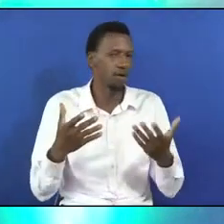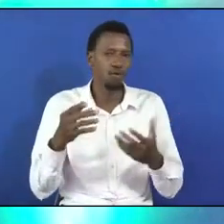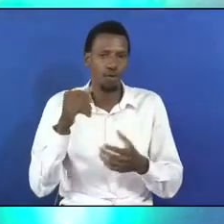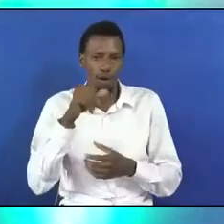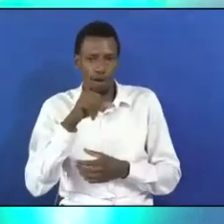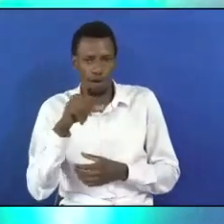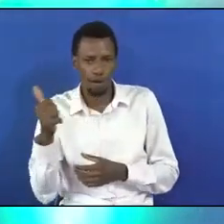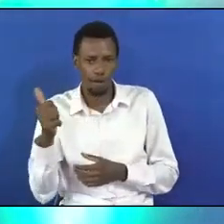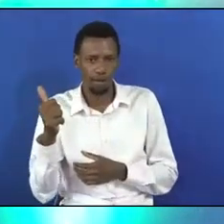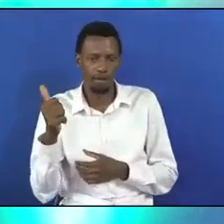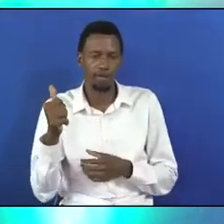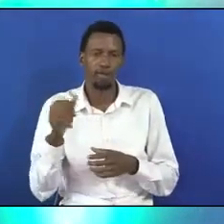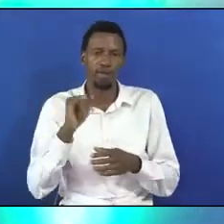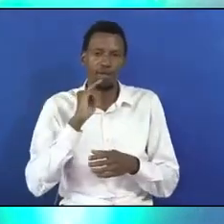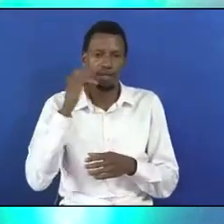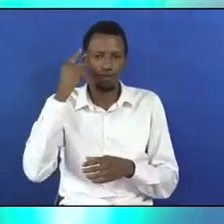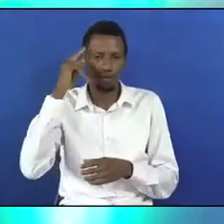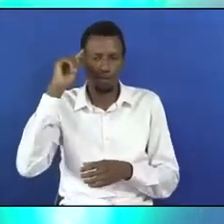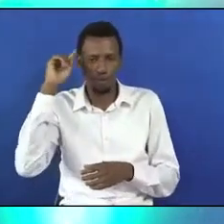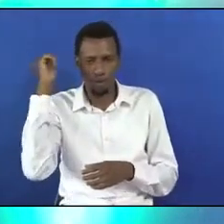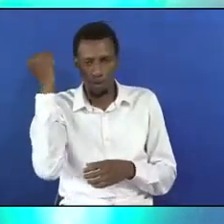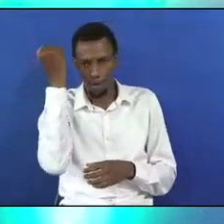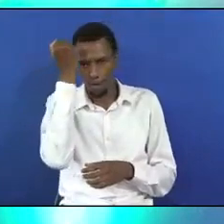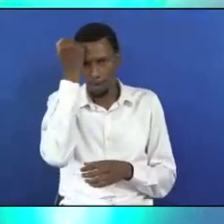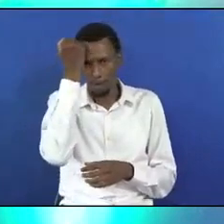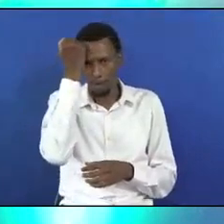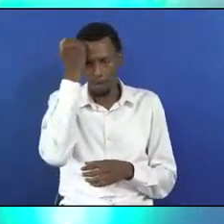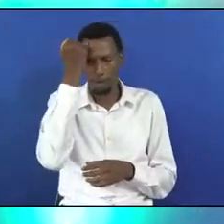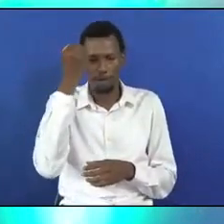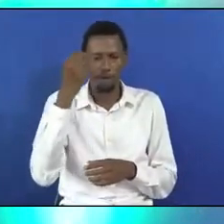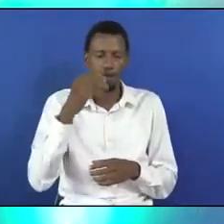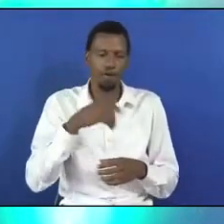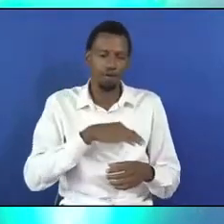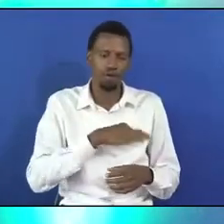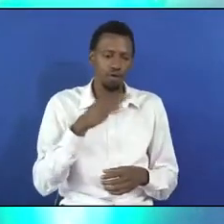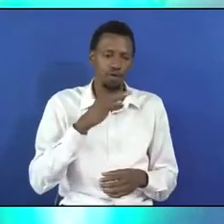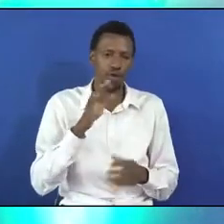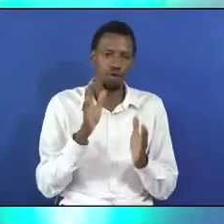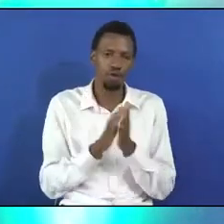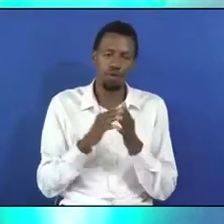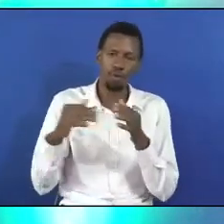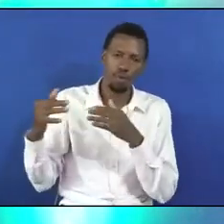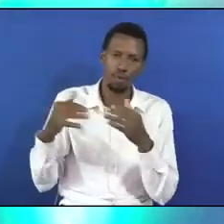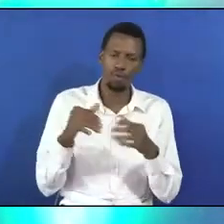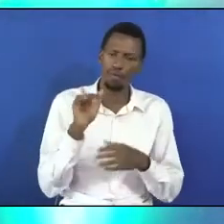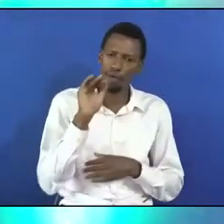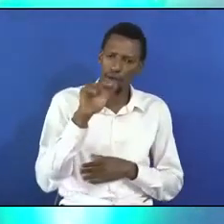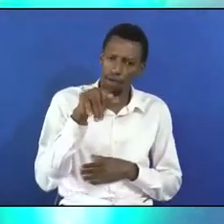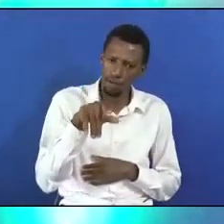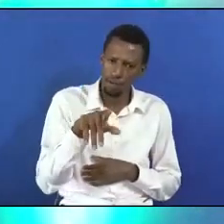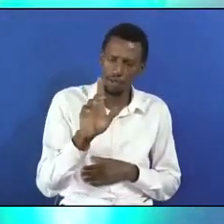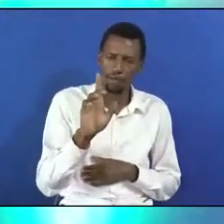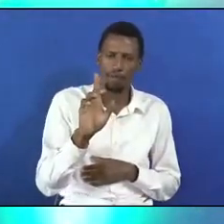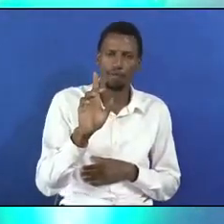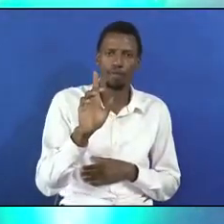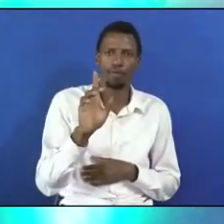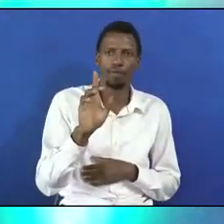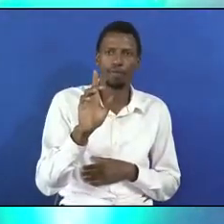others is corrupted and sown with conflict. Ask yourself, is there anyone that I hate?